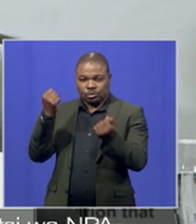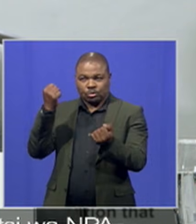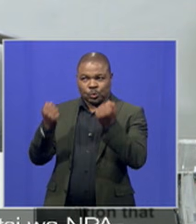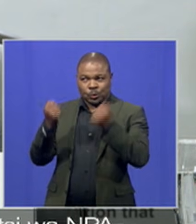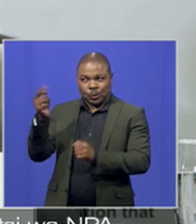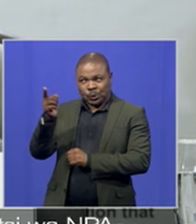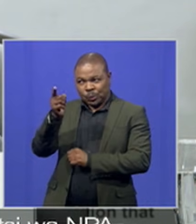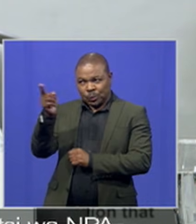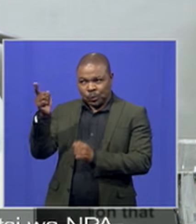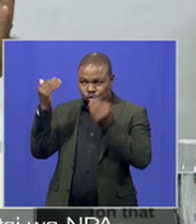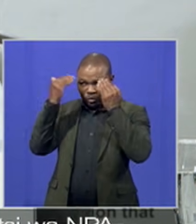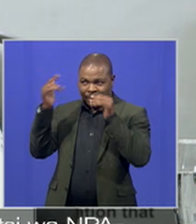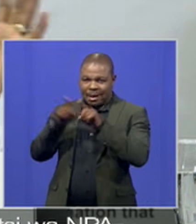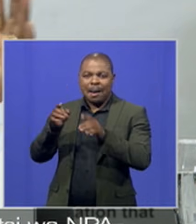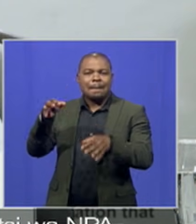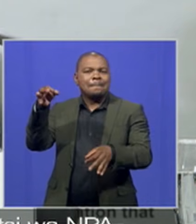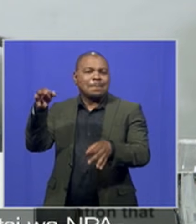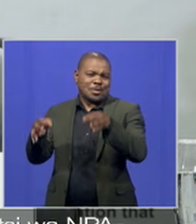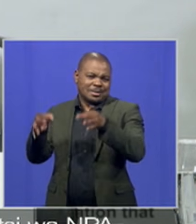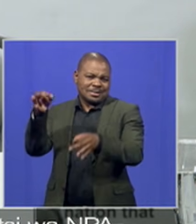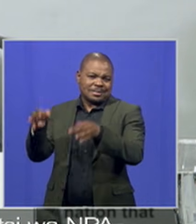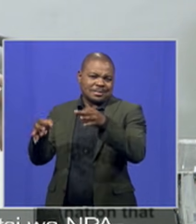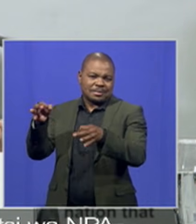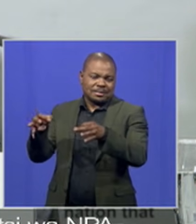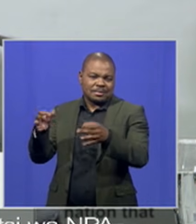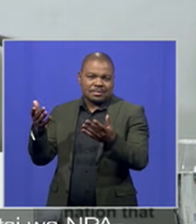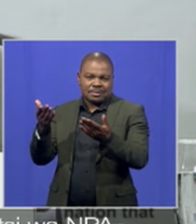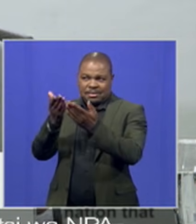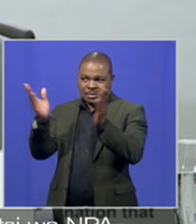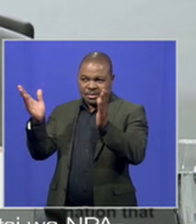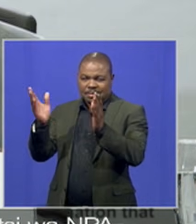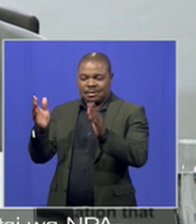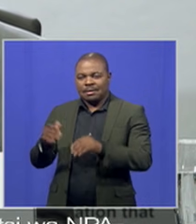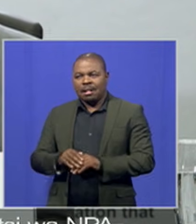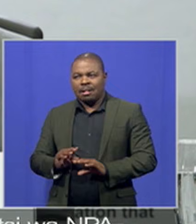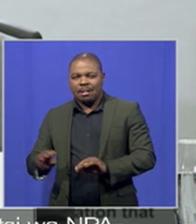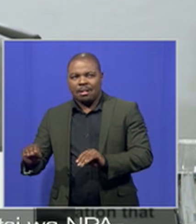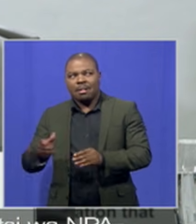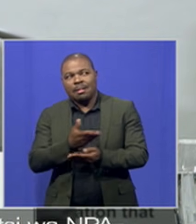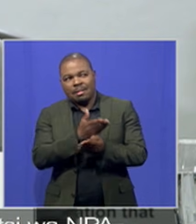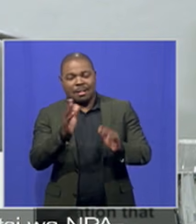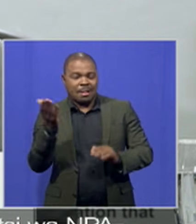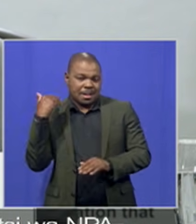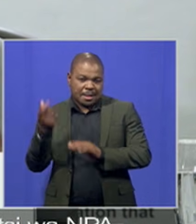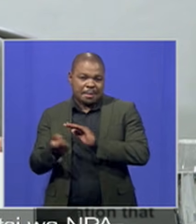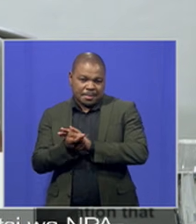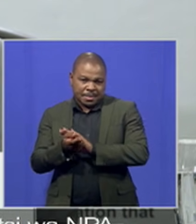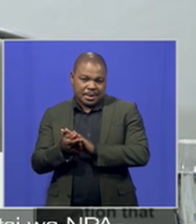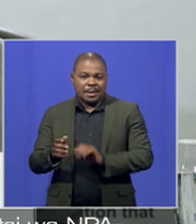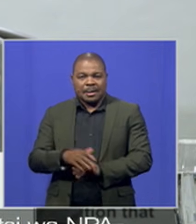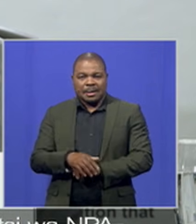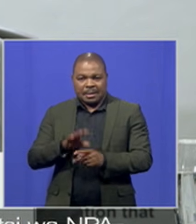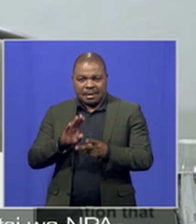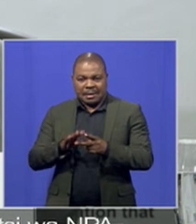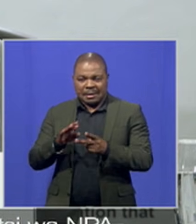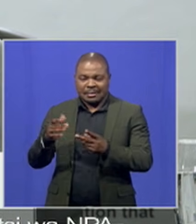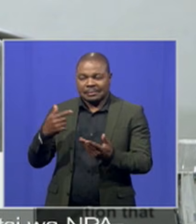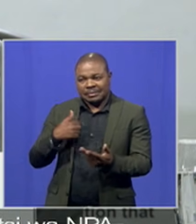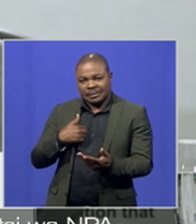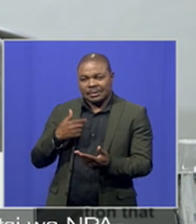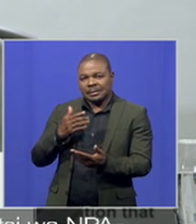judges because of who they were, irrespective of their stature. Those were the undertones that were confronted with in engaging, that no,